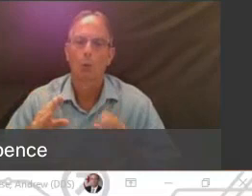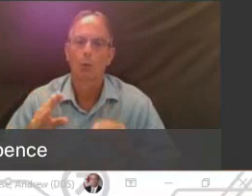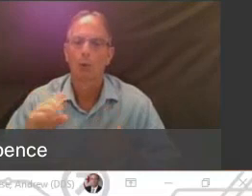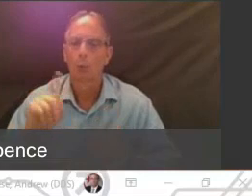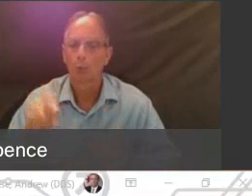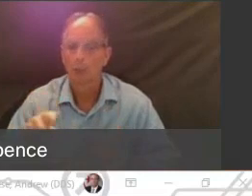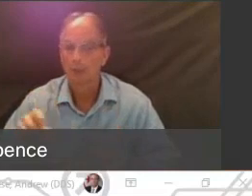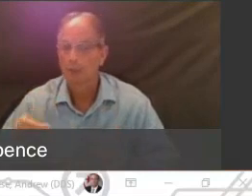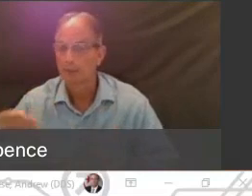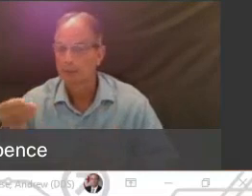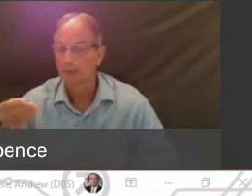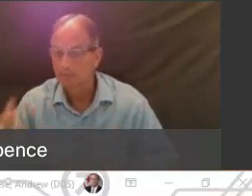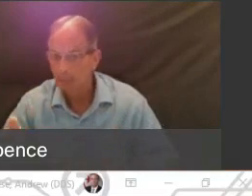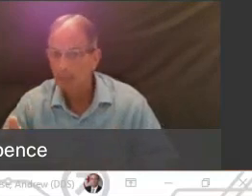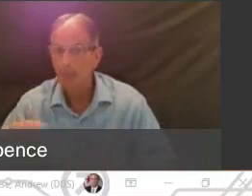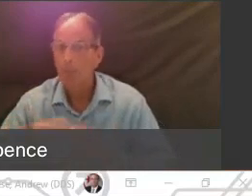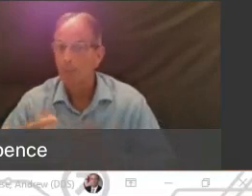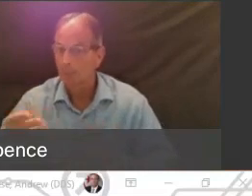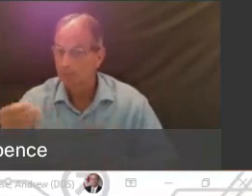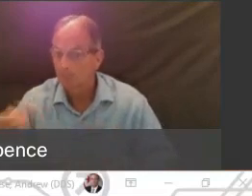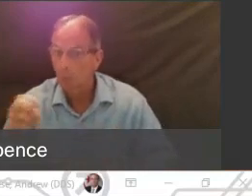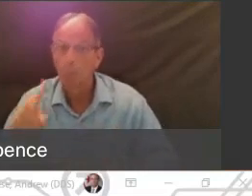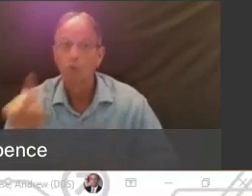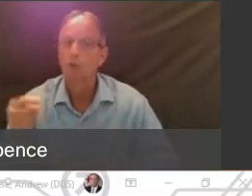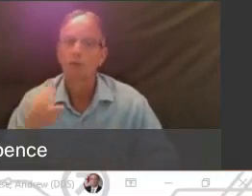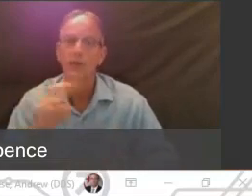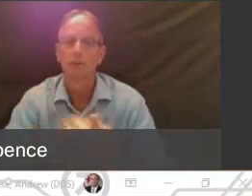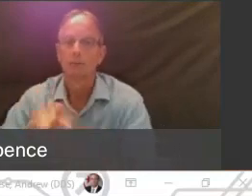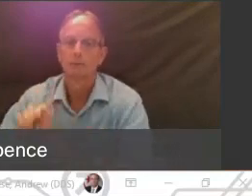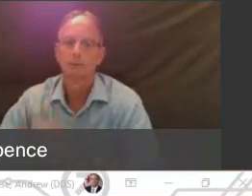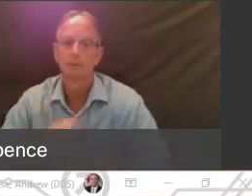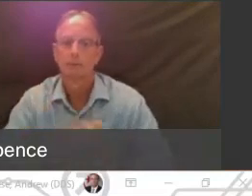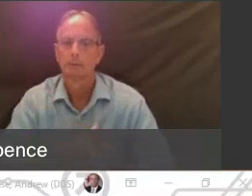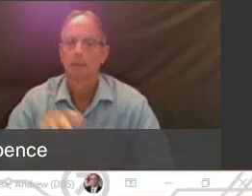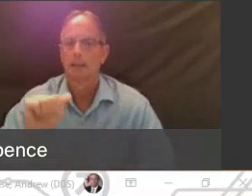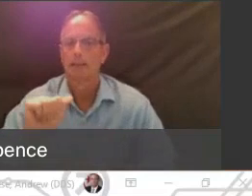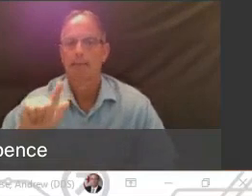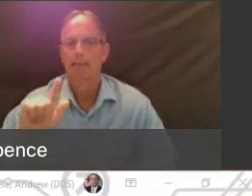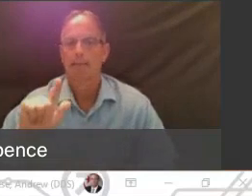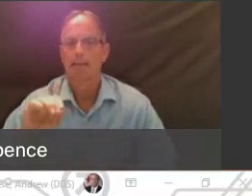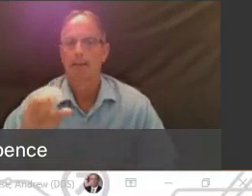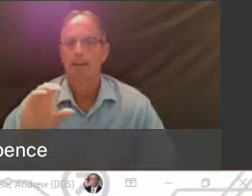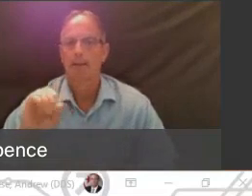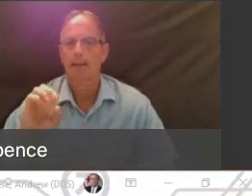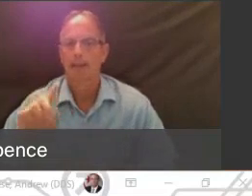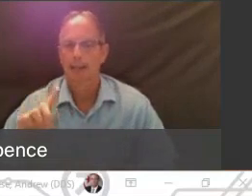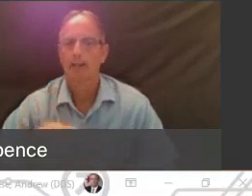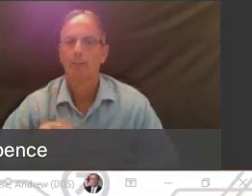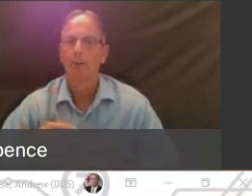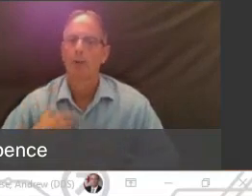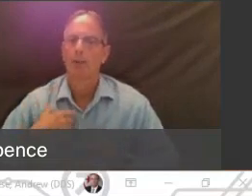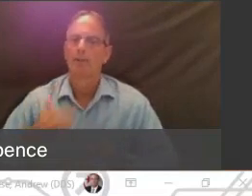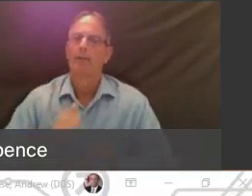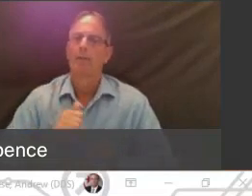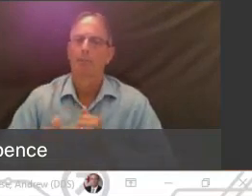spent or allocated, but at least we do have beyond the March 31,